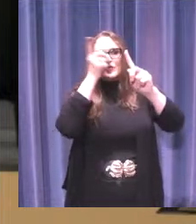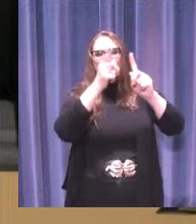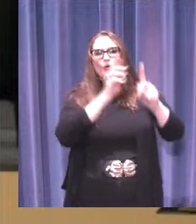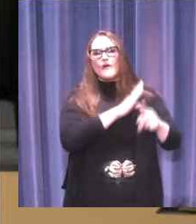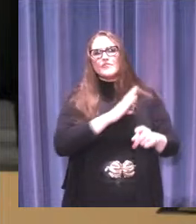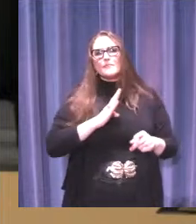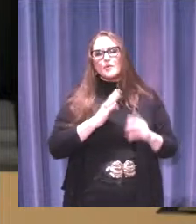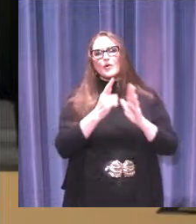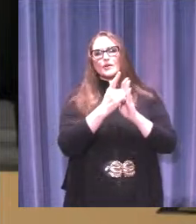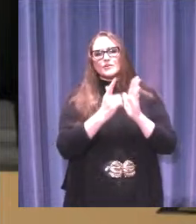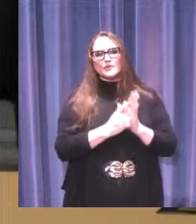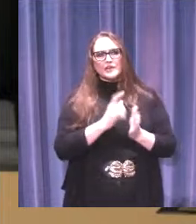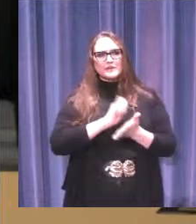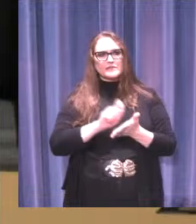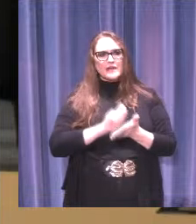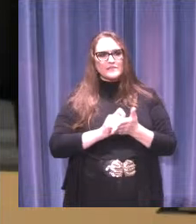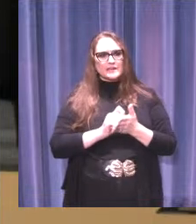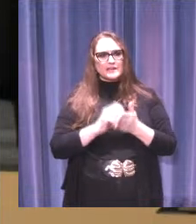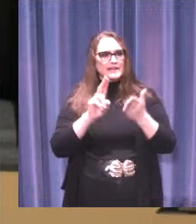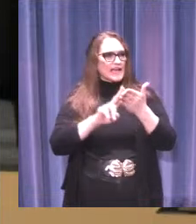attorney drafting a contract.